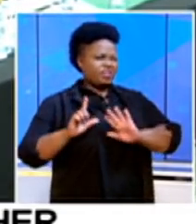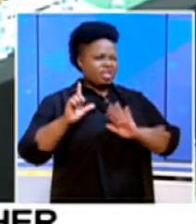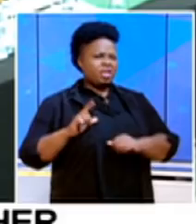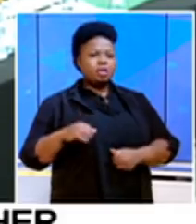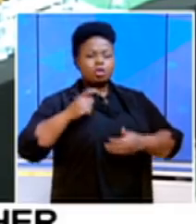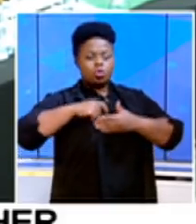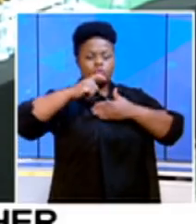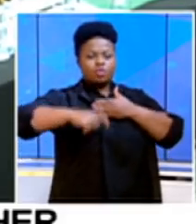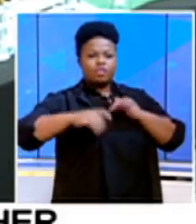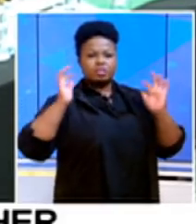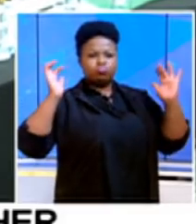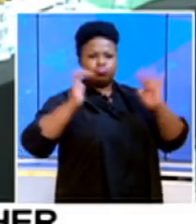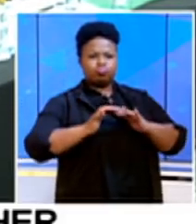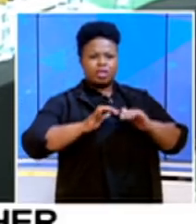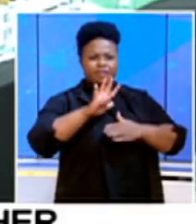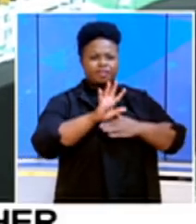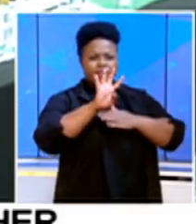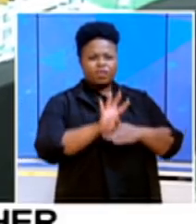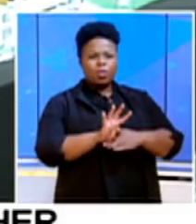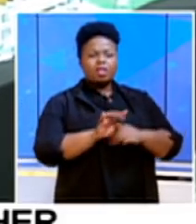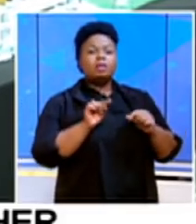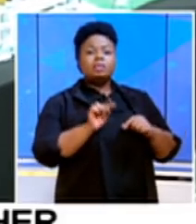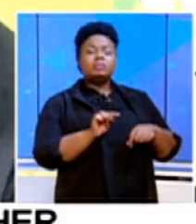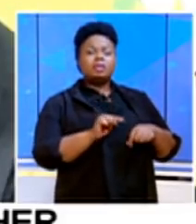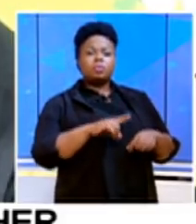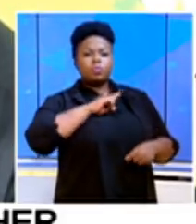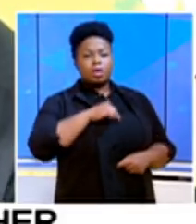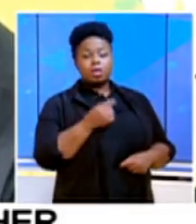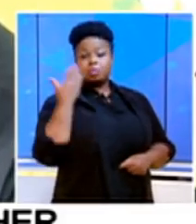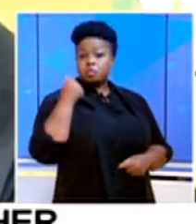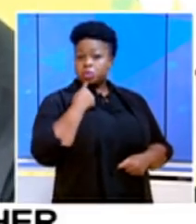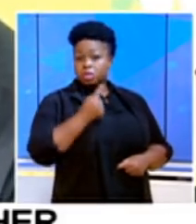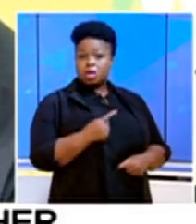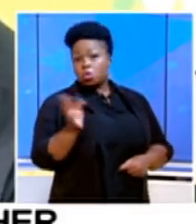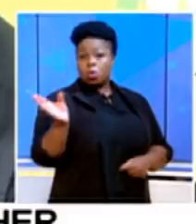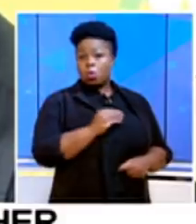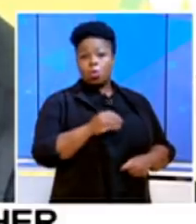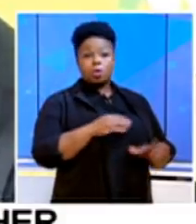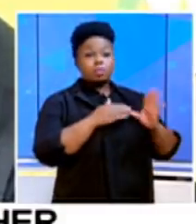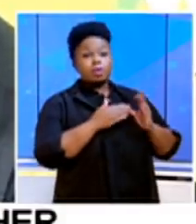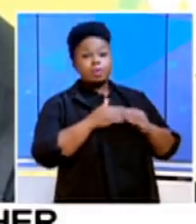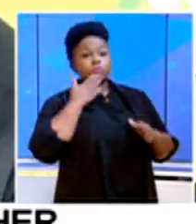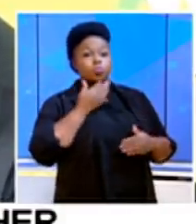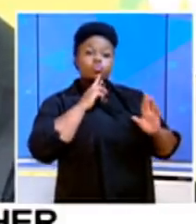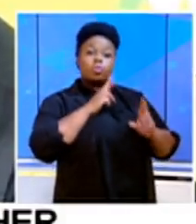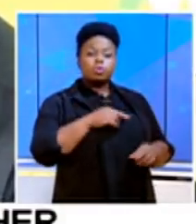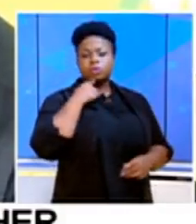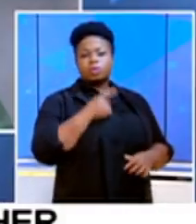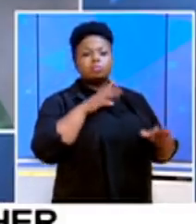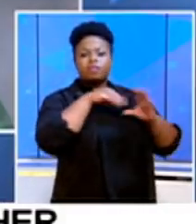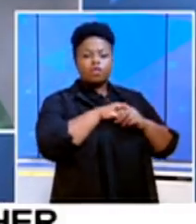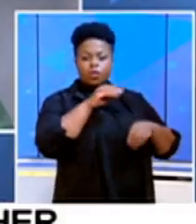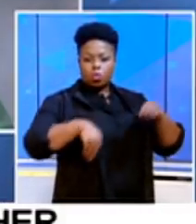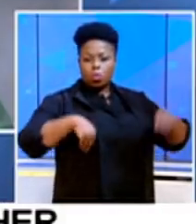to touch on a few there, like the one says we demand that every cadre accused of or reported to be involved